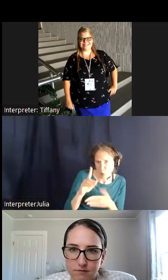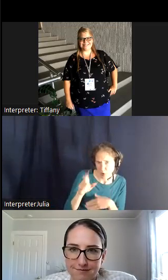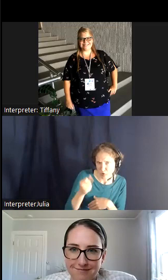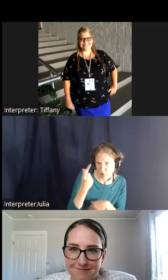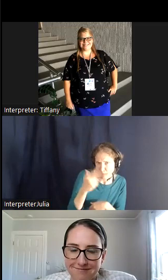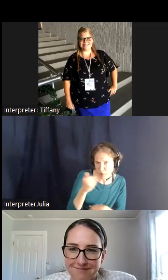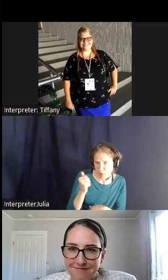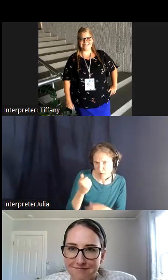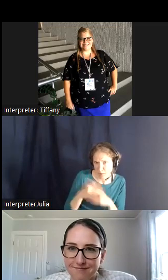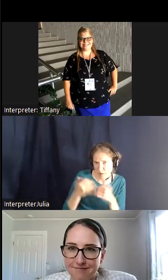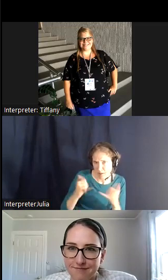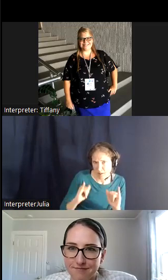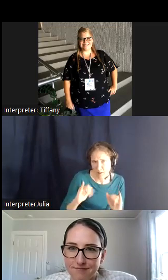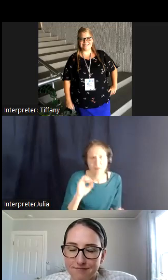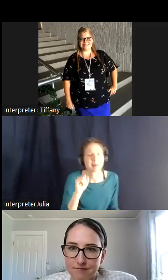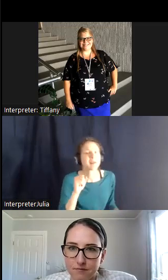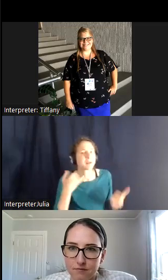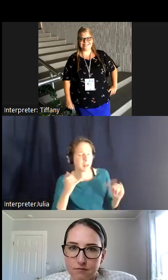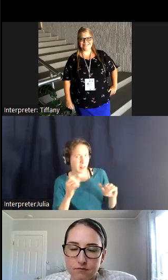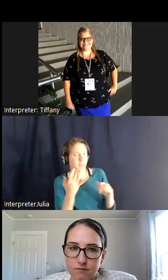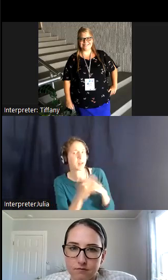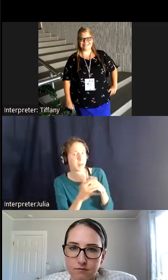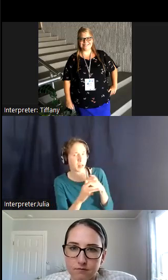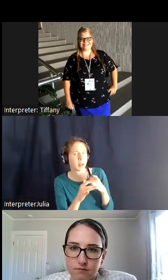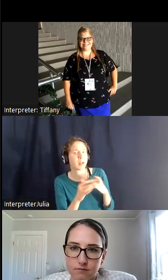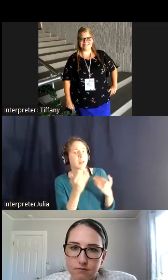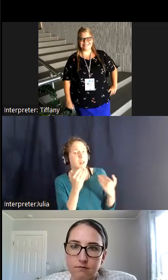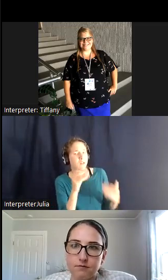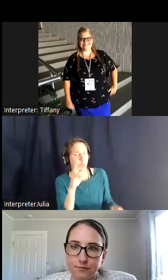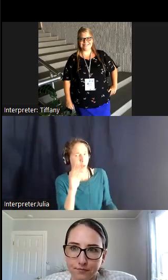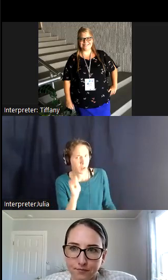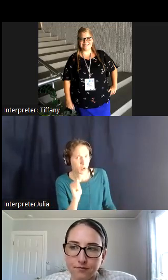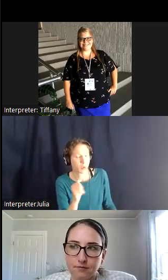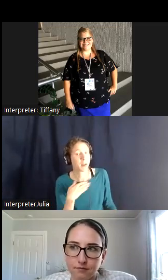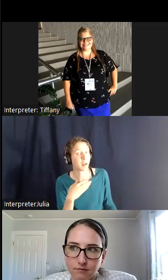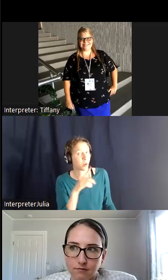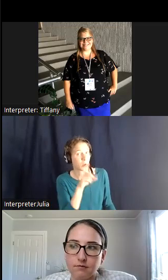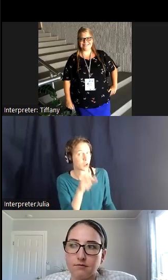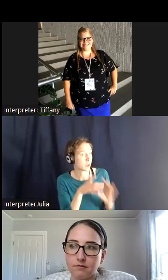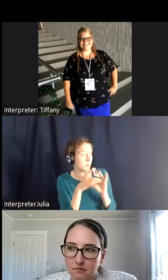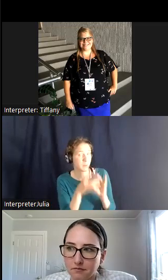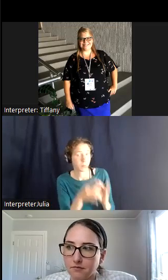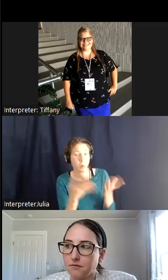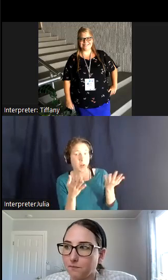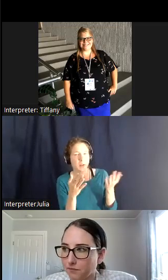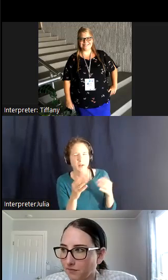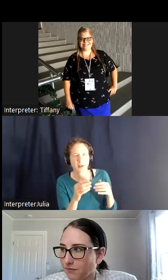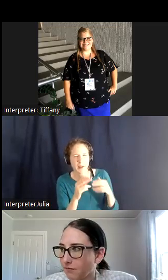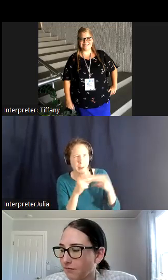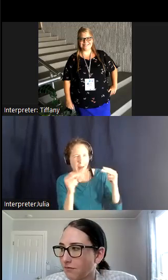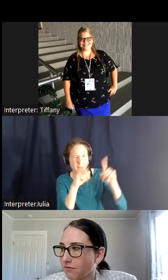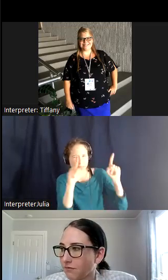I am. Thank you, Victoria. So my question was specific to the second bullet on this slide, that you